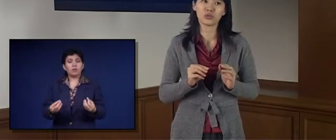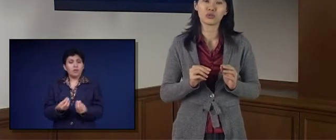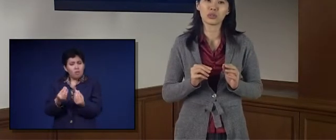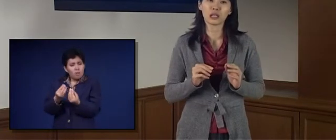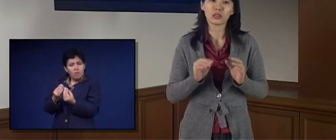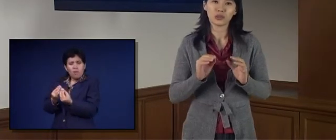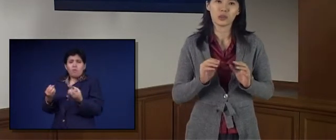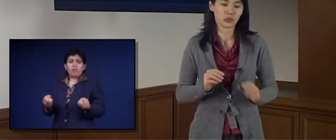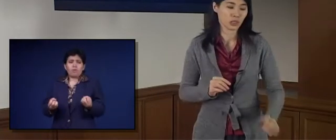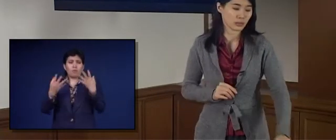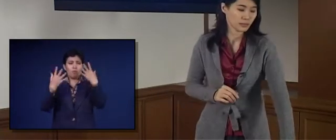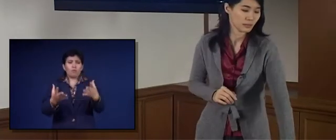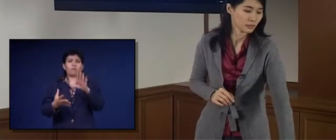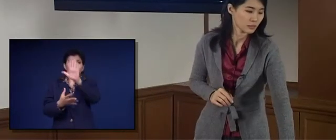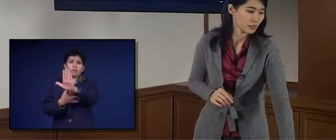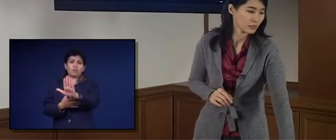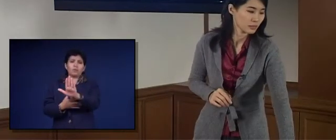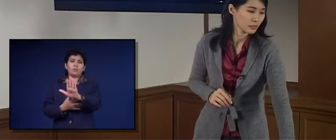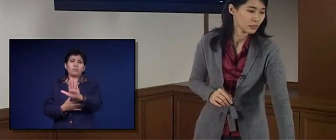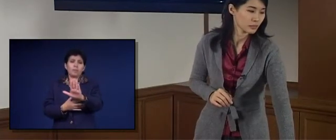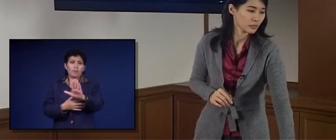influences into the theory.